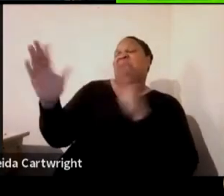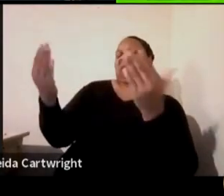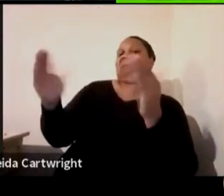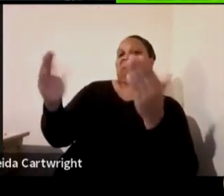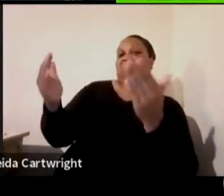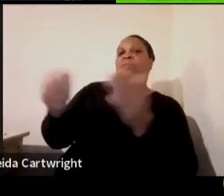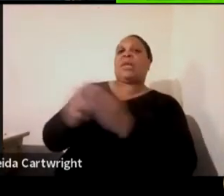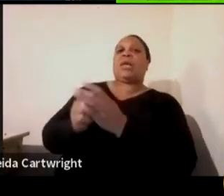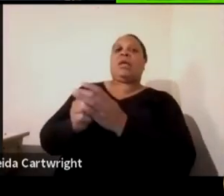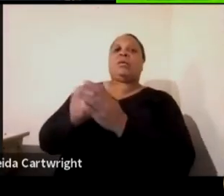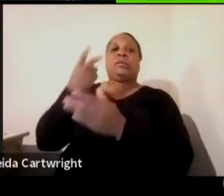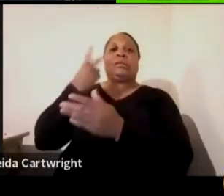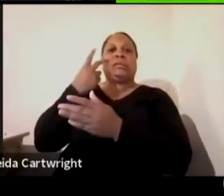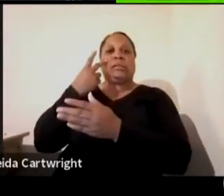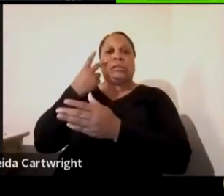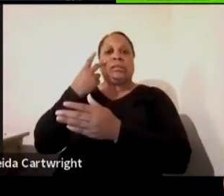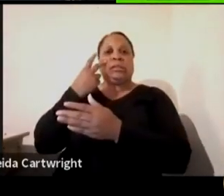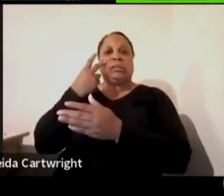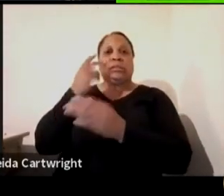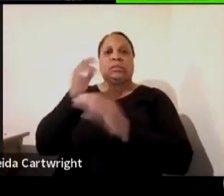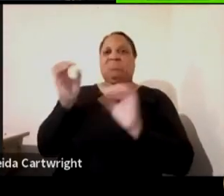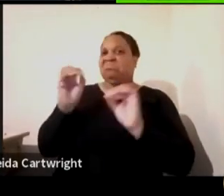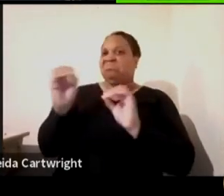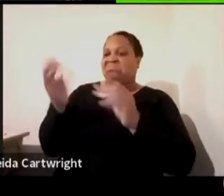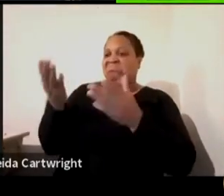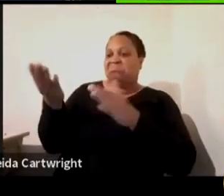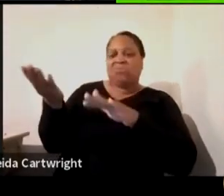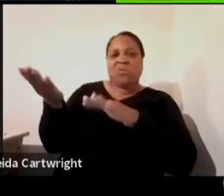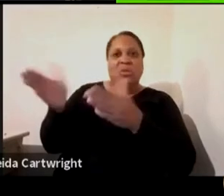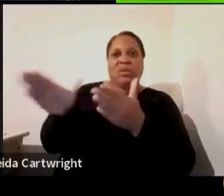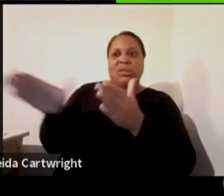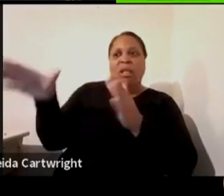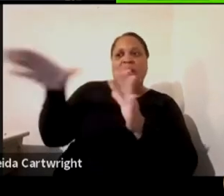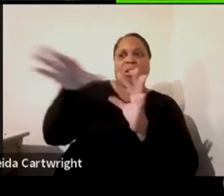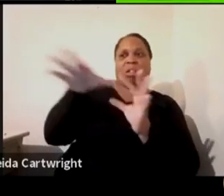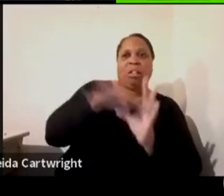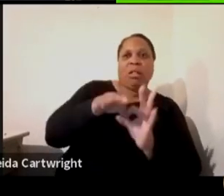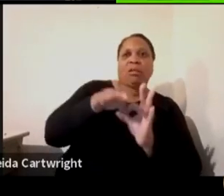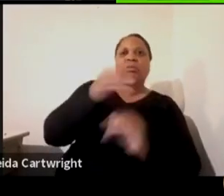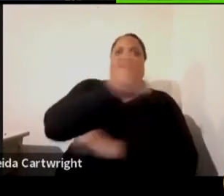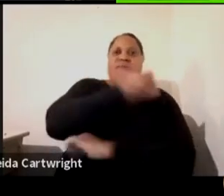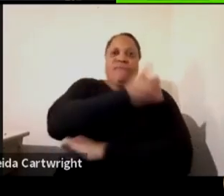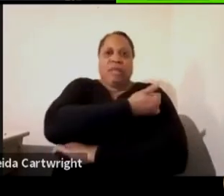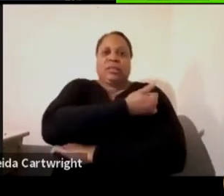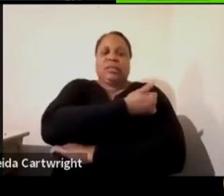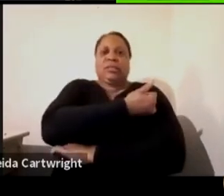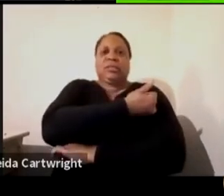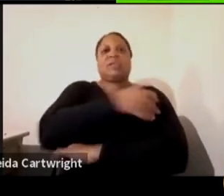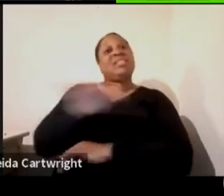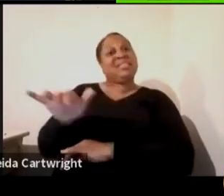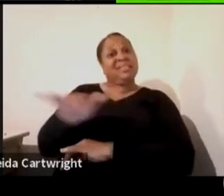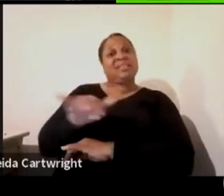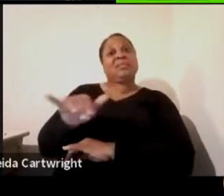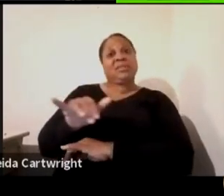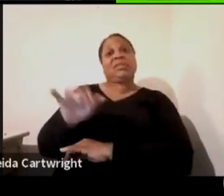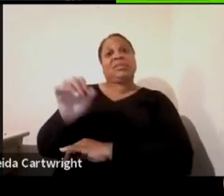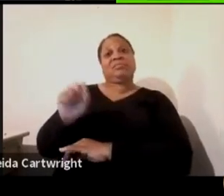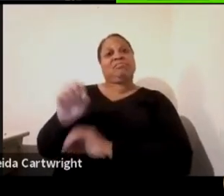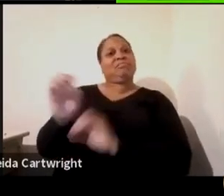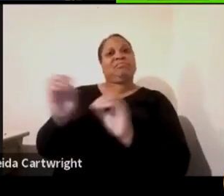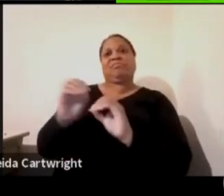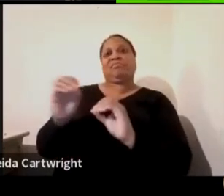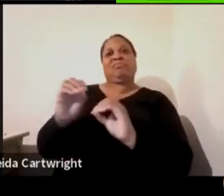and you see, well, there were no deaths that occurred that could be linked to this vaccine. Similarly, there were actually no